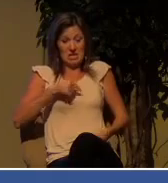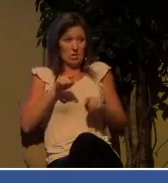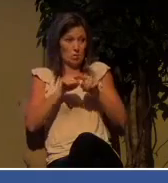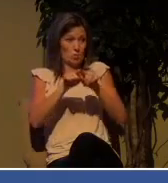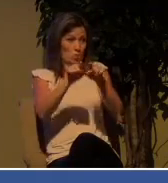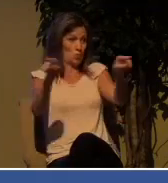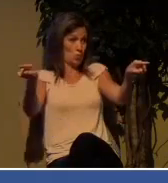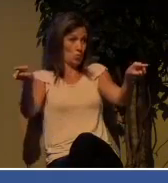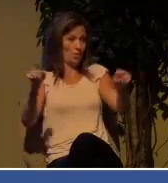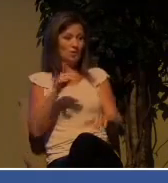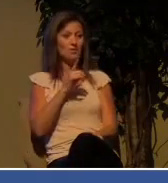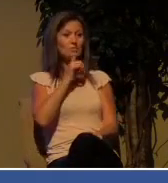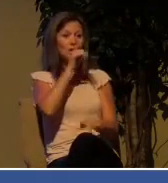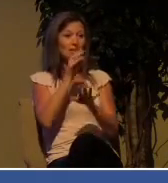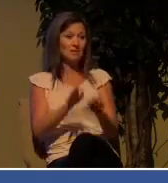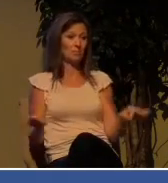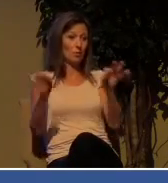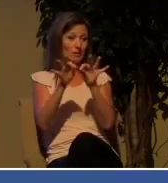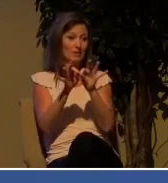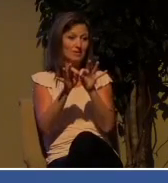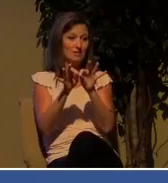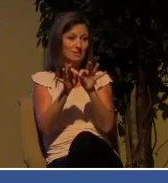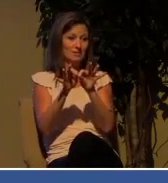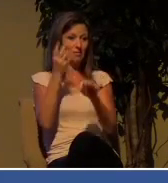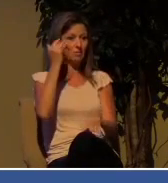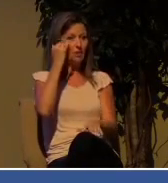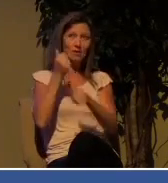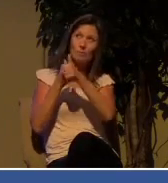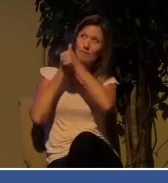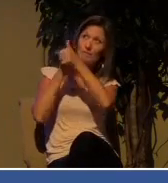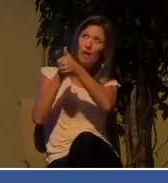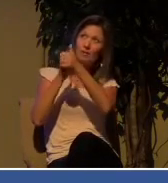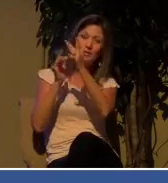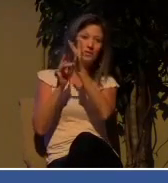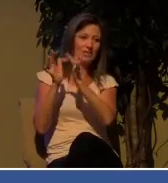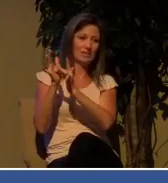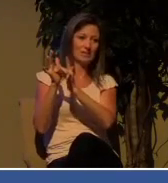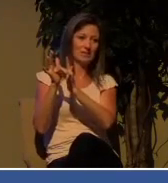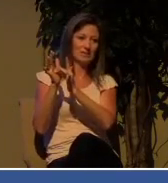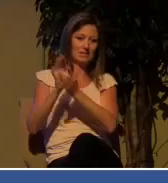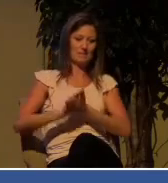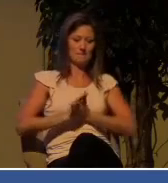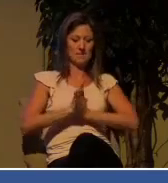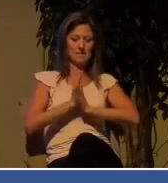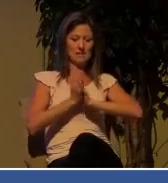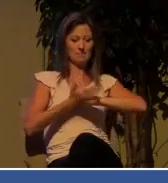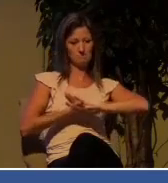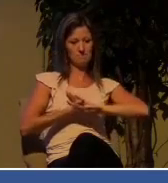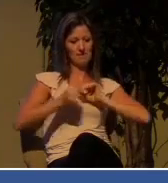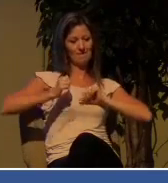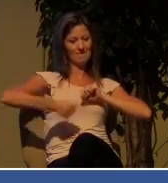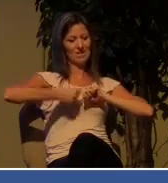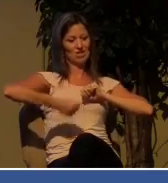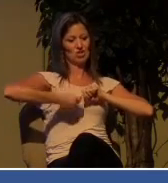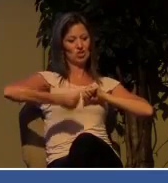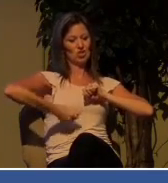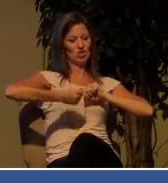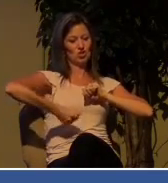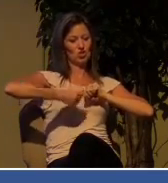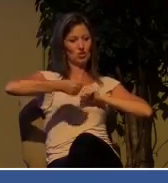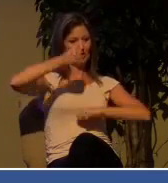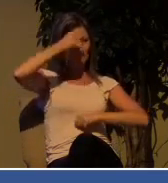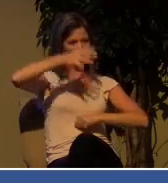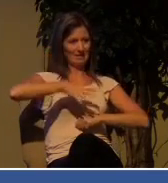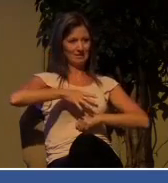if we truly follow Jesus and do become what Jesus says he will make us to be, fishers of